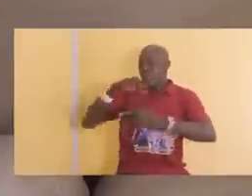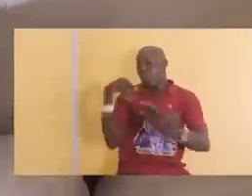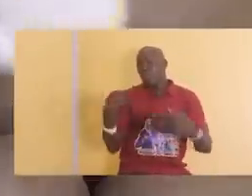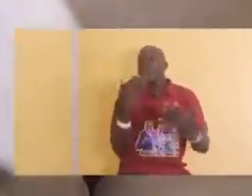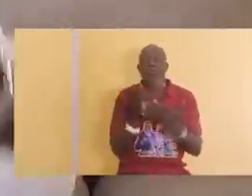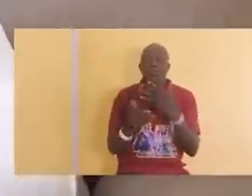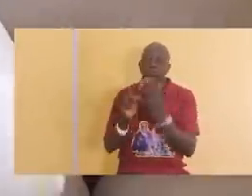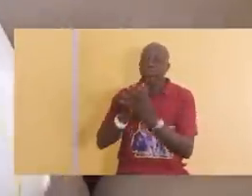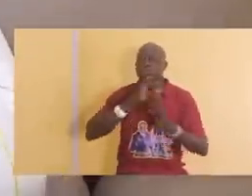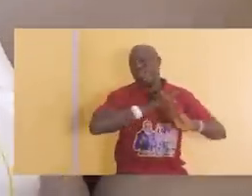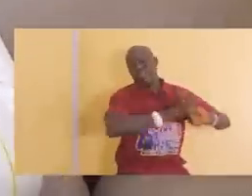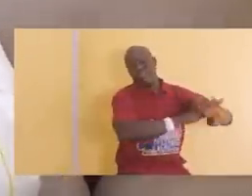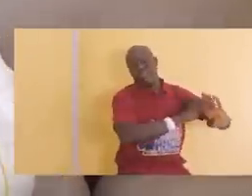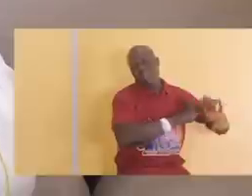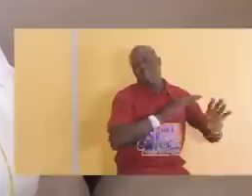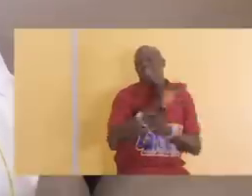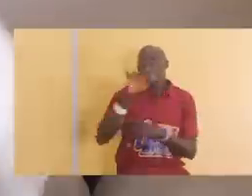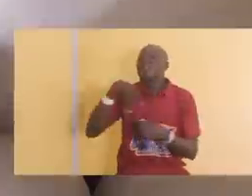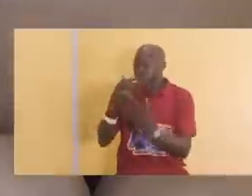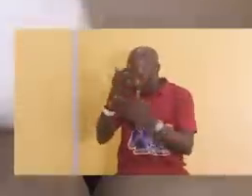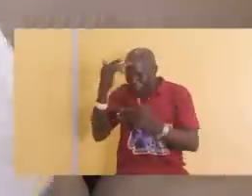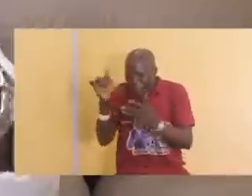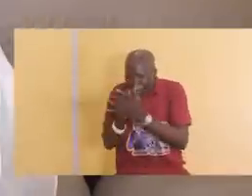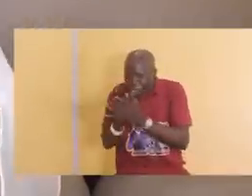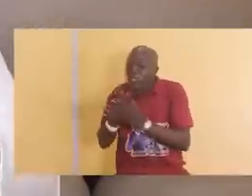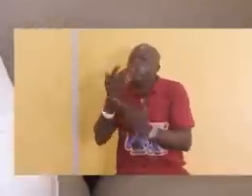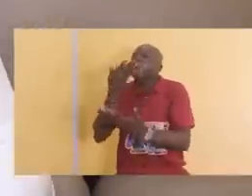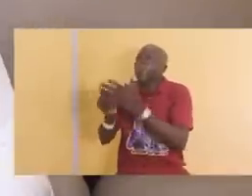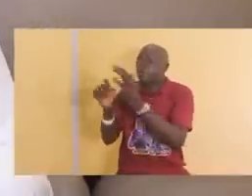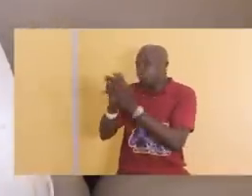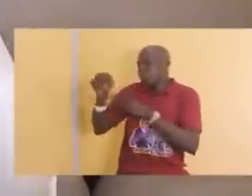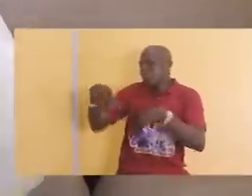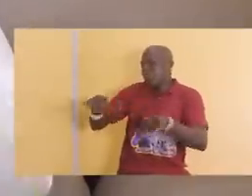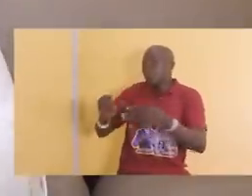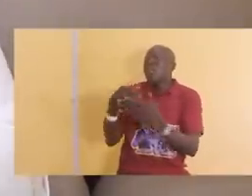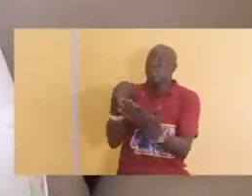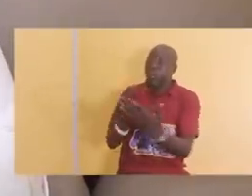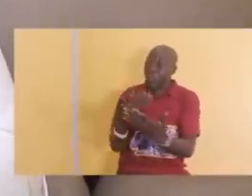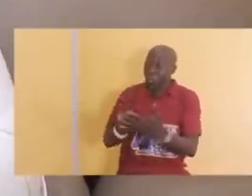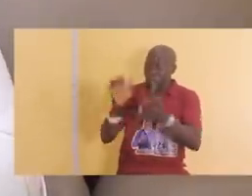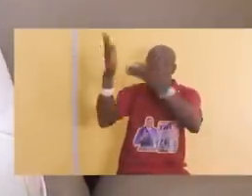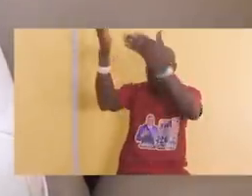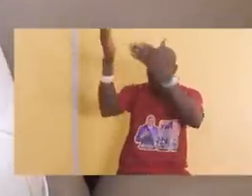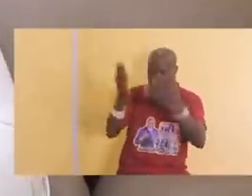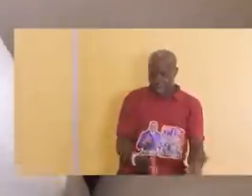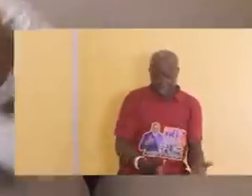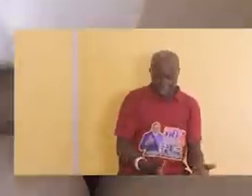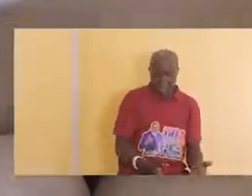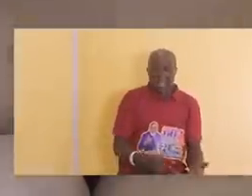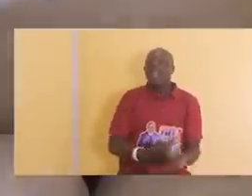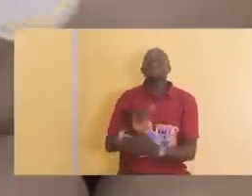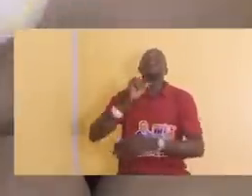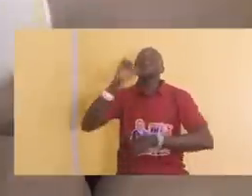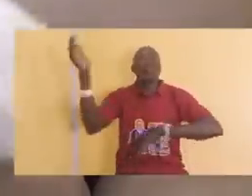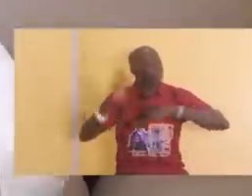one, the goods have been delayed. It's because they have been delayed. Sales, if there has been delayed, that price will